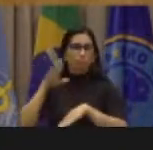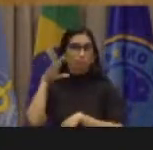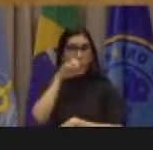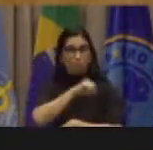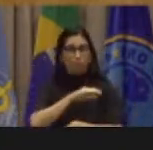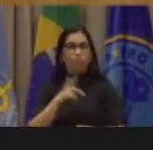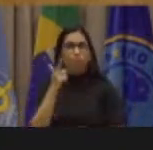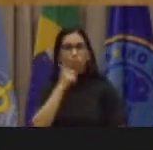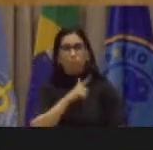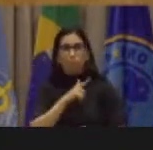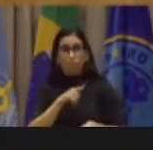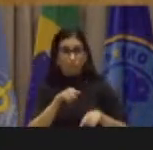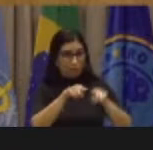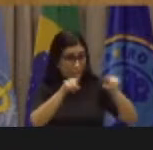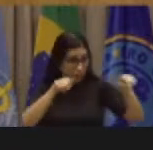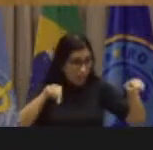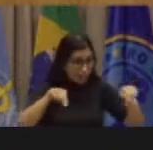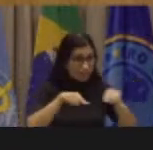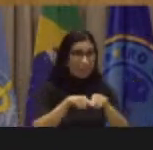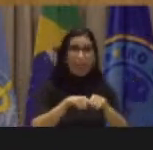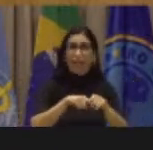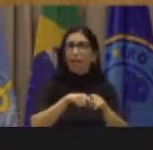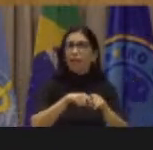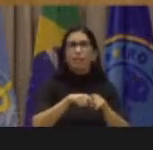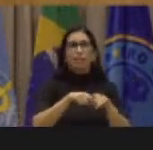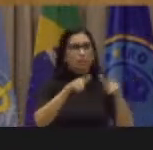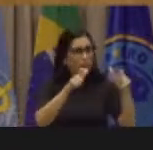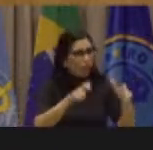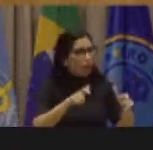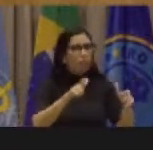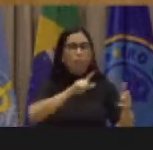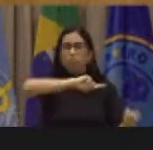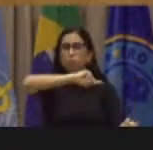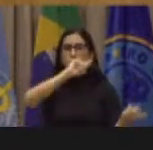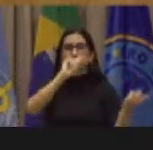We transformed many